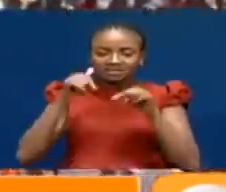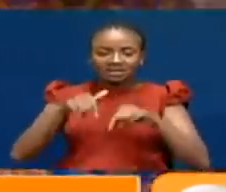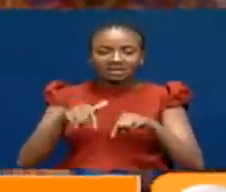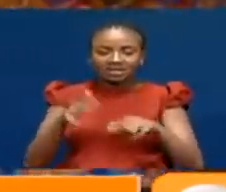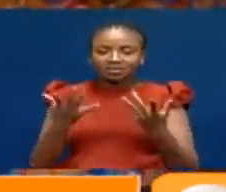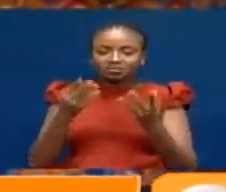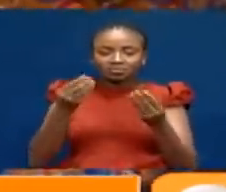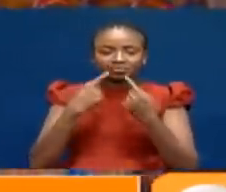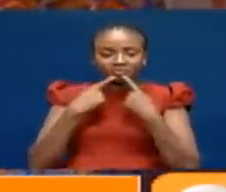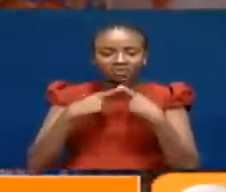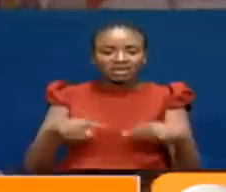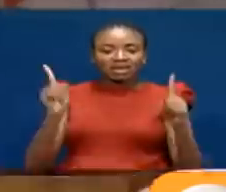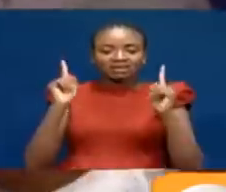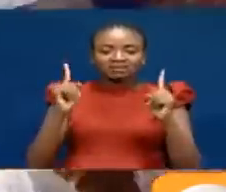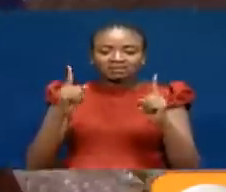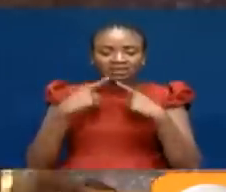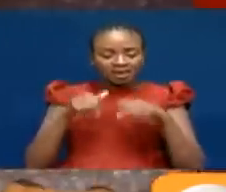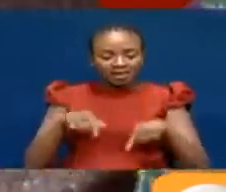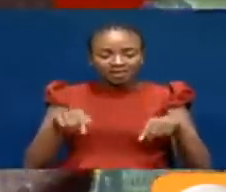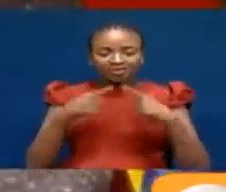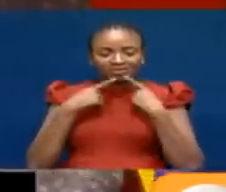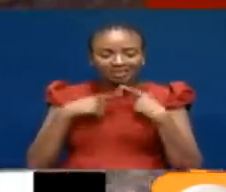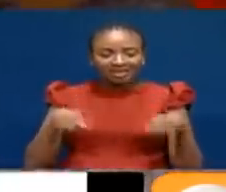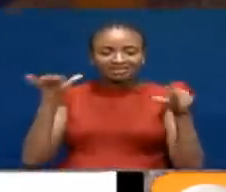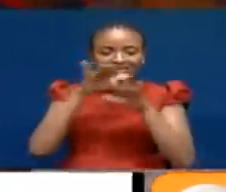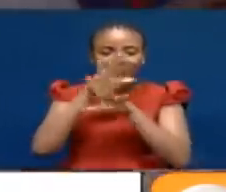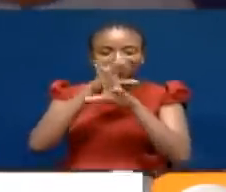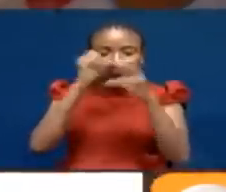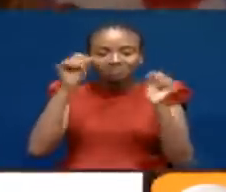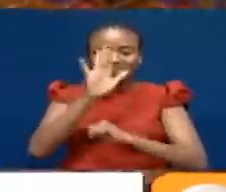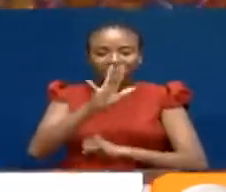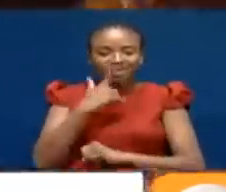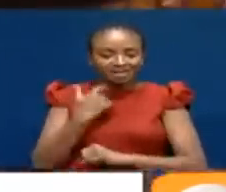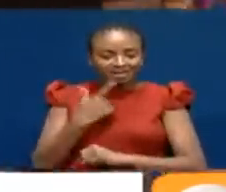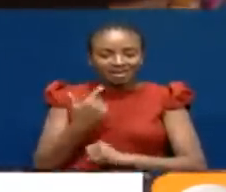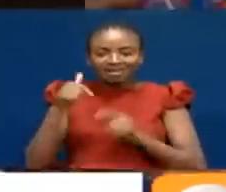tupatie deputy yako. Leo tupatie.